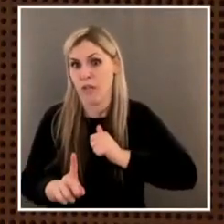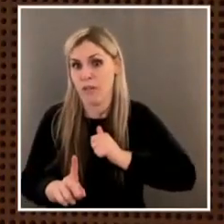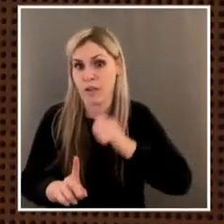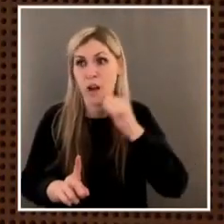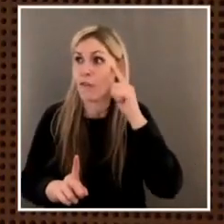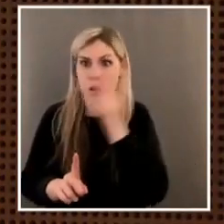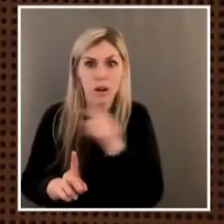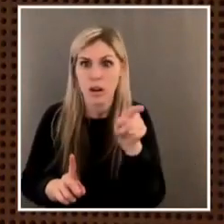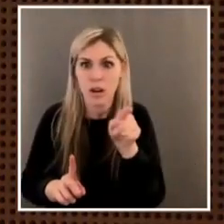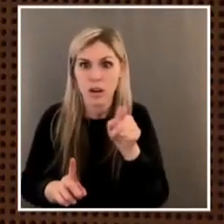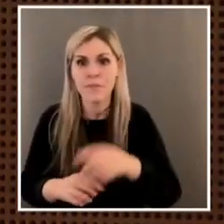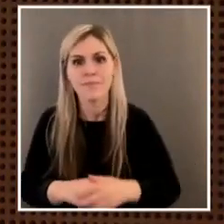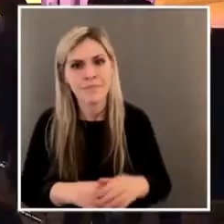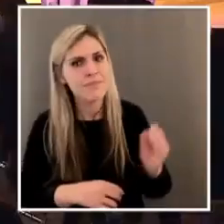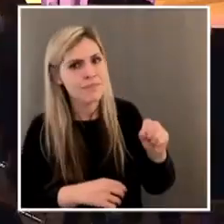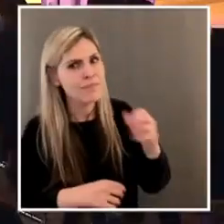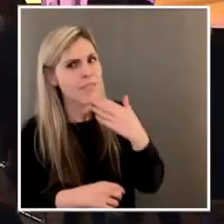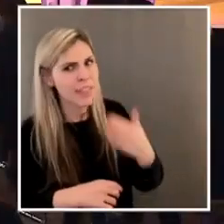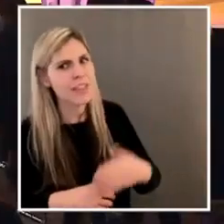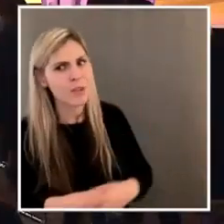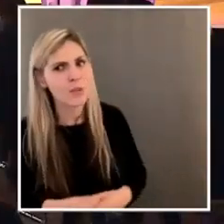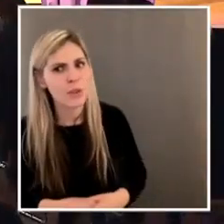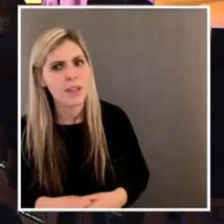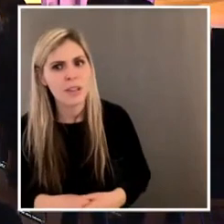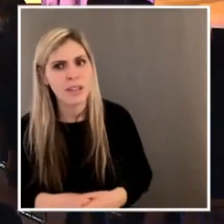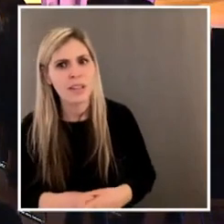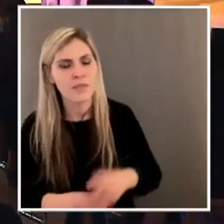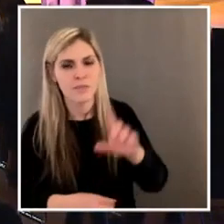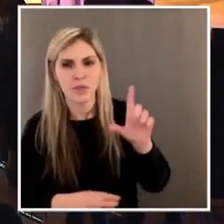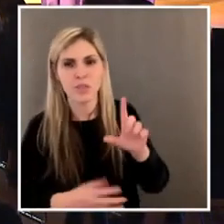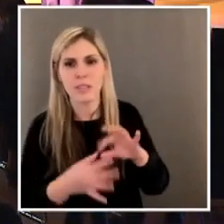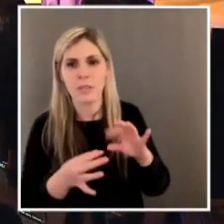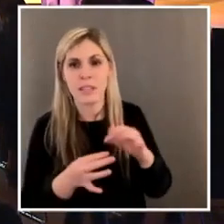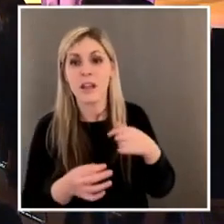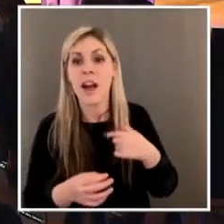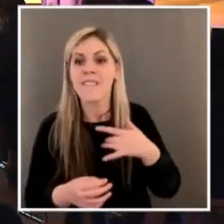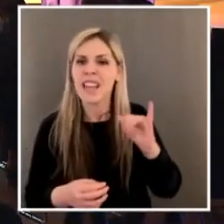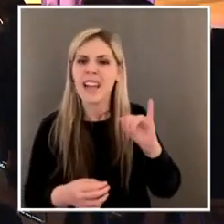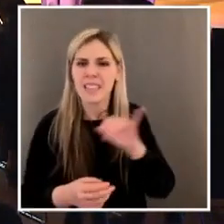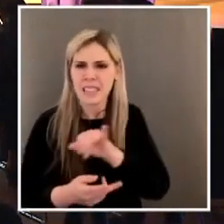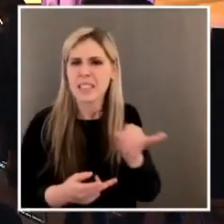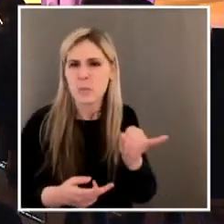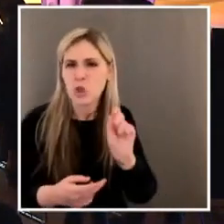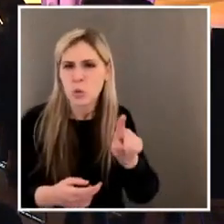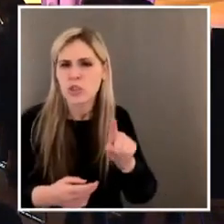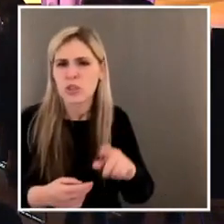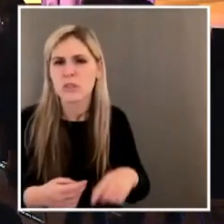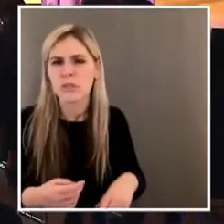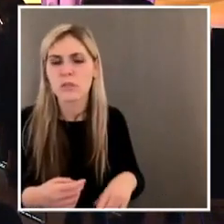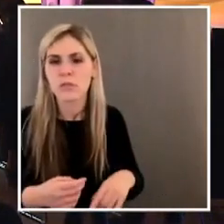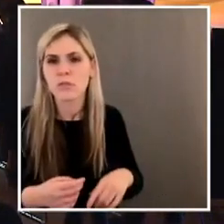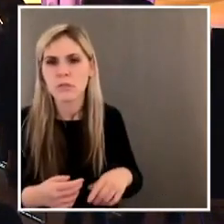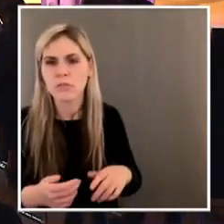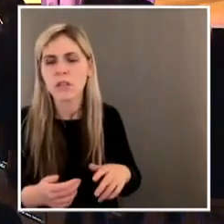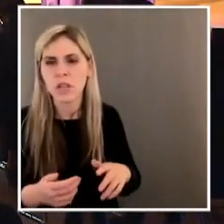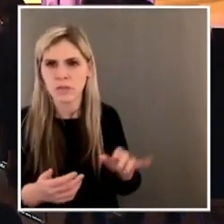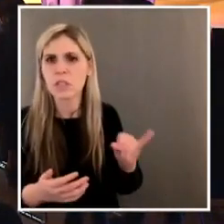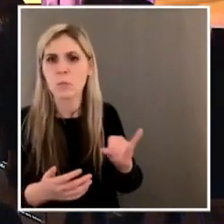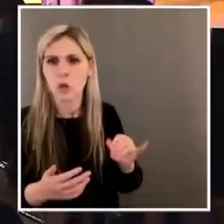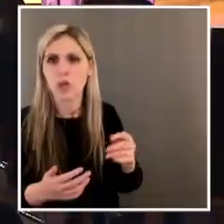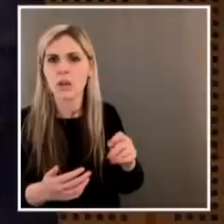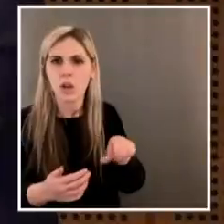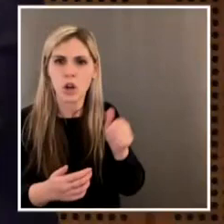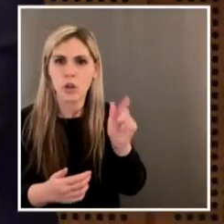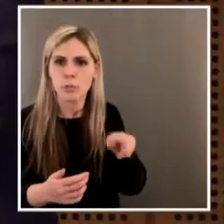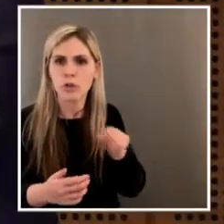Yeah, thank you. I feel like this is a little bit of a related question. This is from another person who submitted a question.